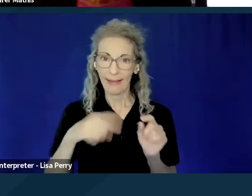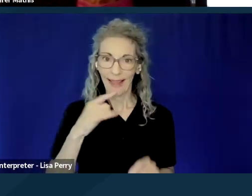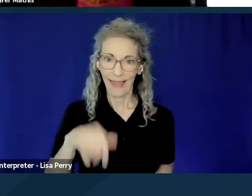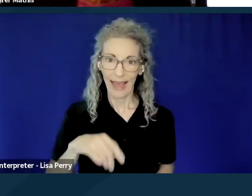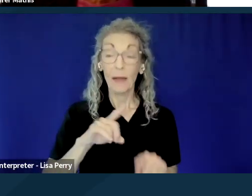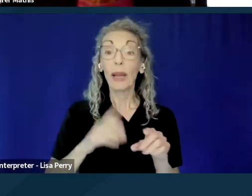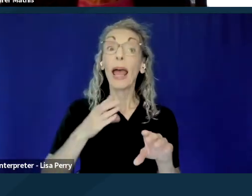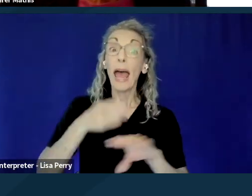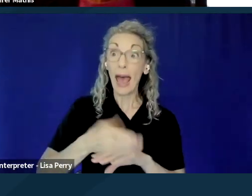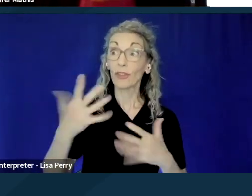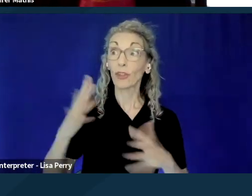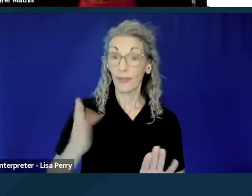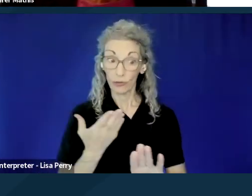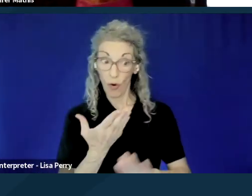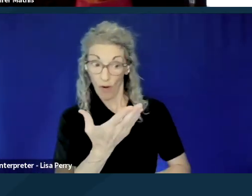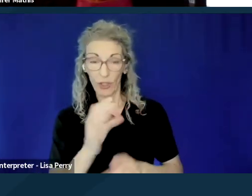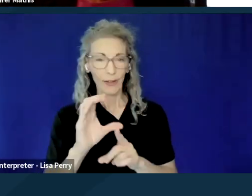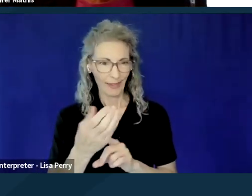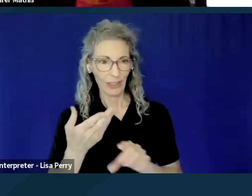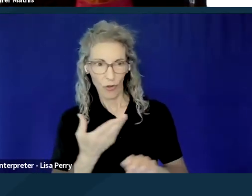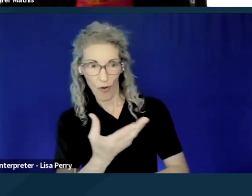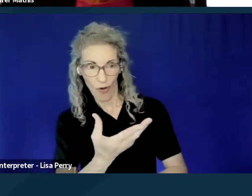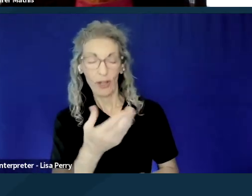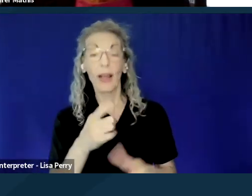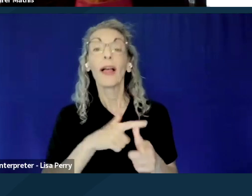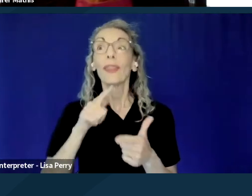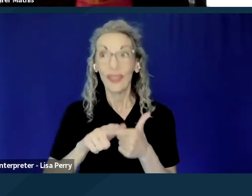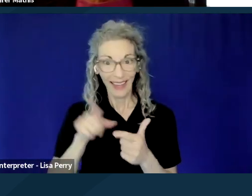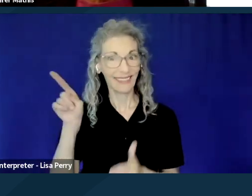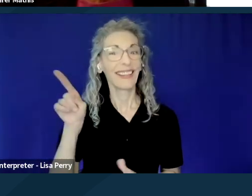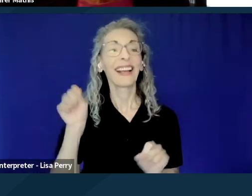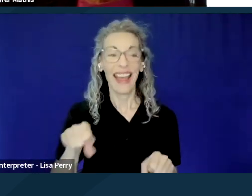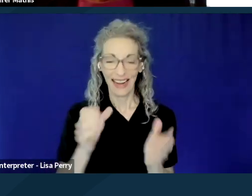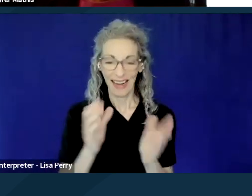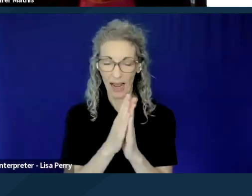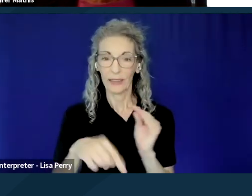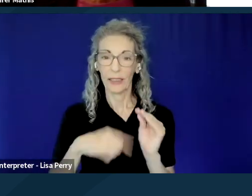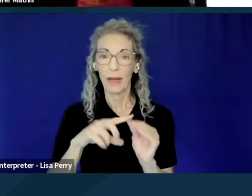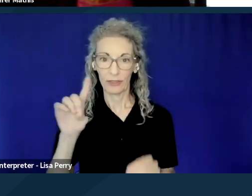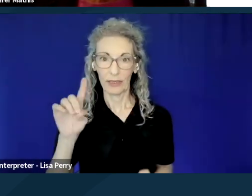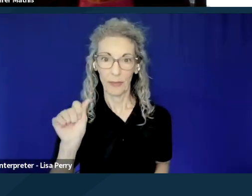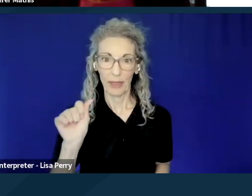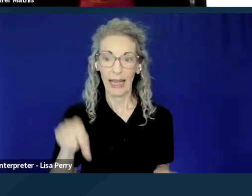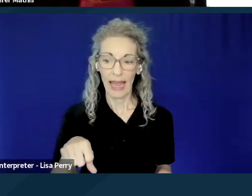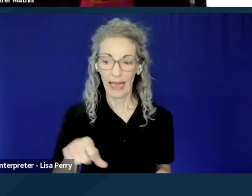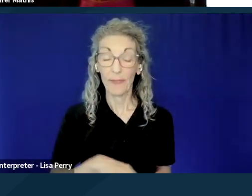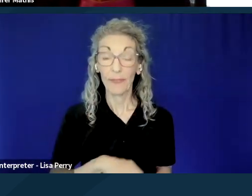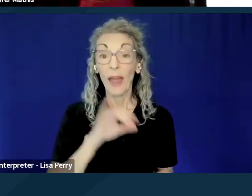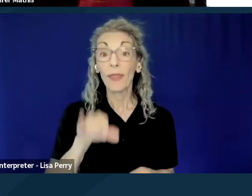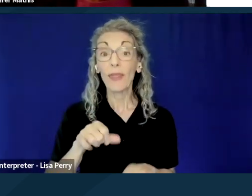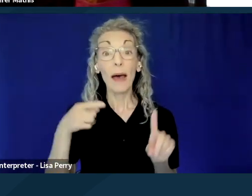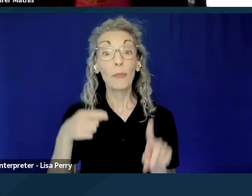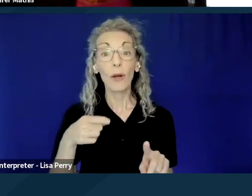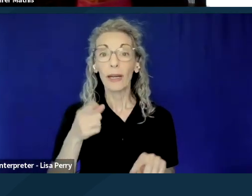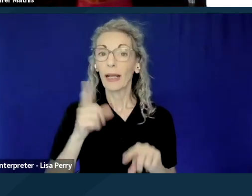give you a conditional job offer, then the employer can ask about disability. At that point, they can't deny